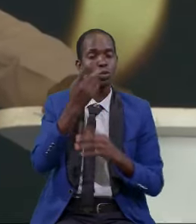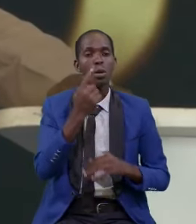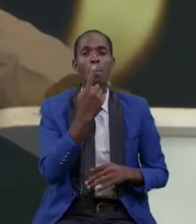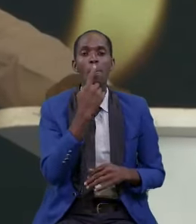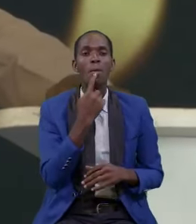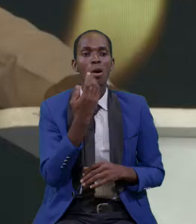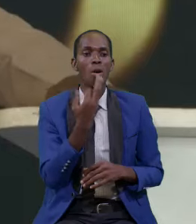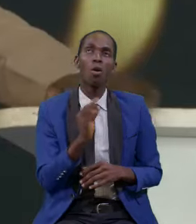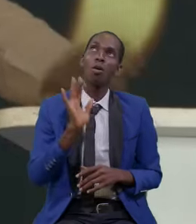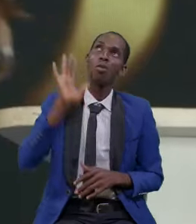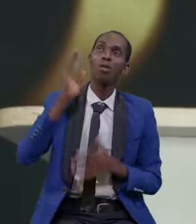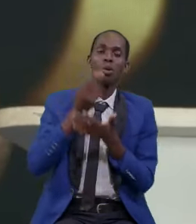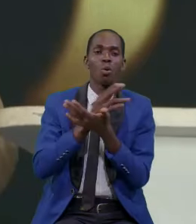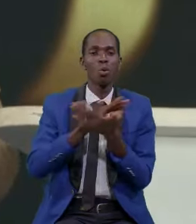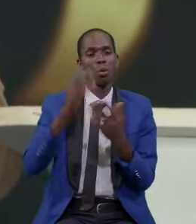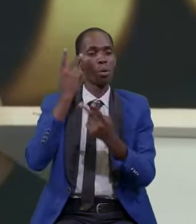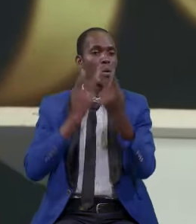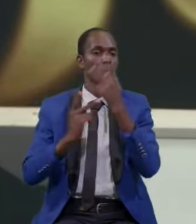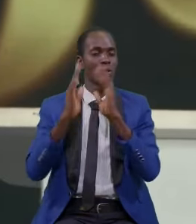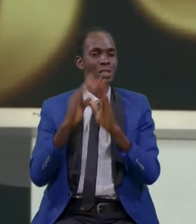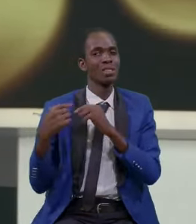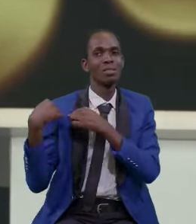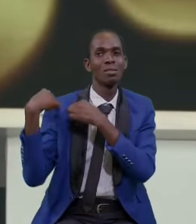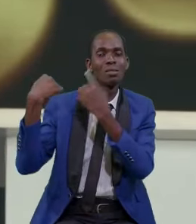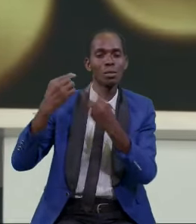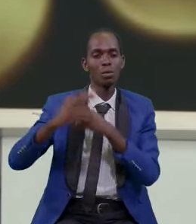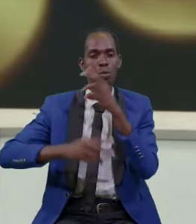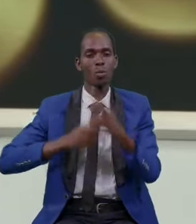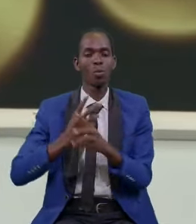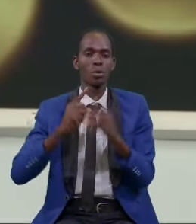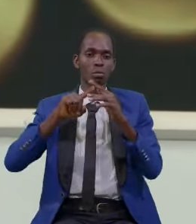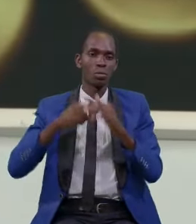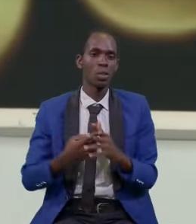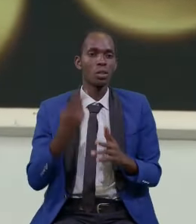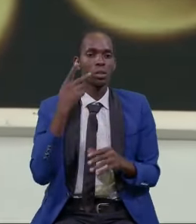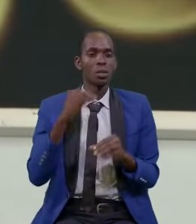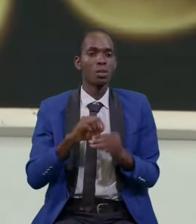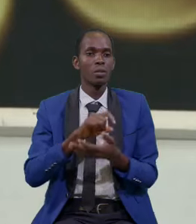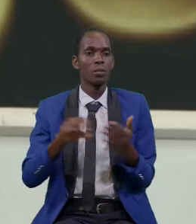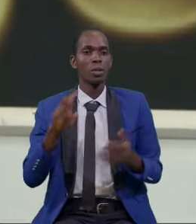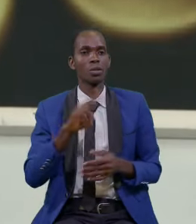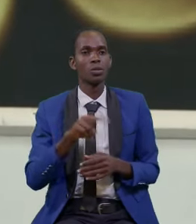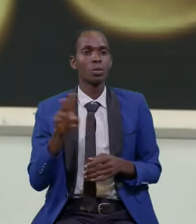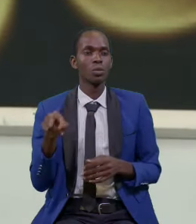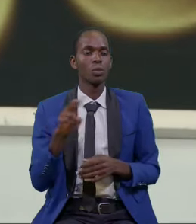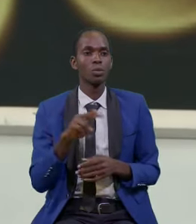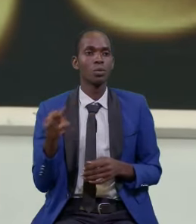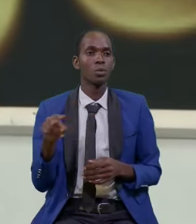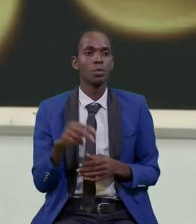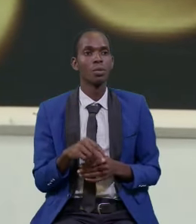the world began. Look at verse 22. In verse 22, for Moses truly